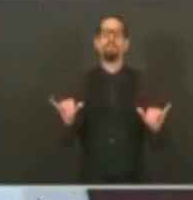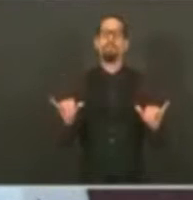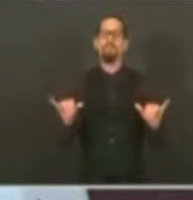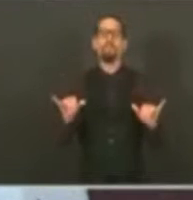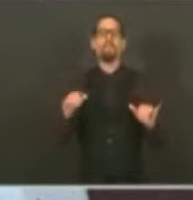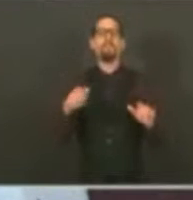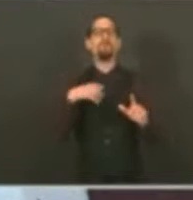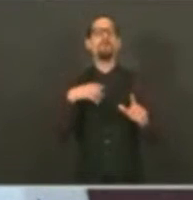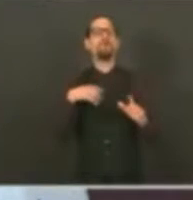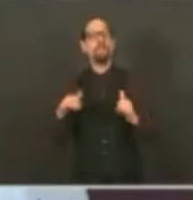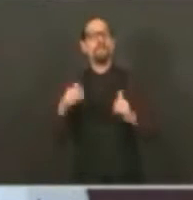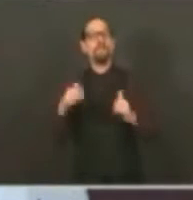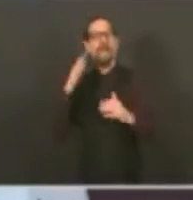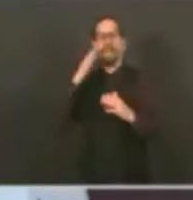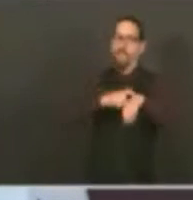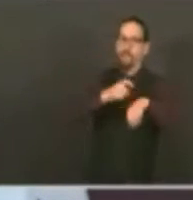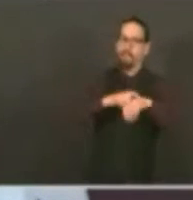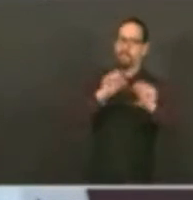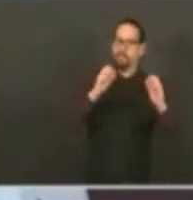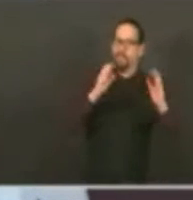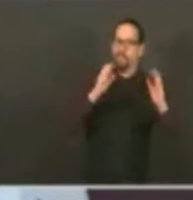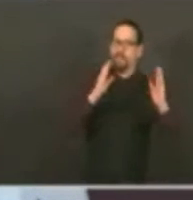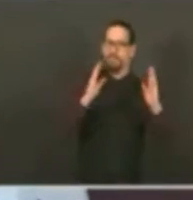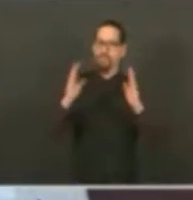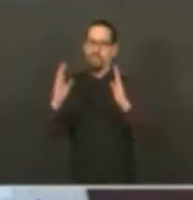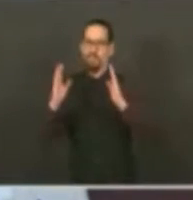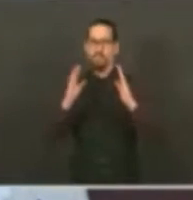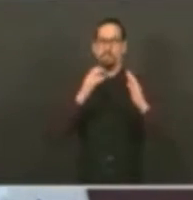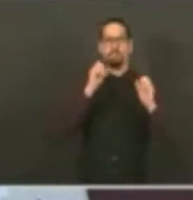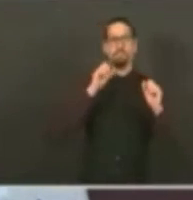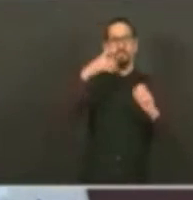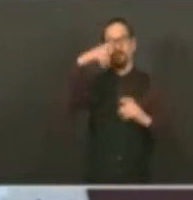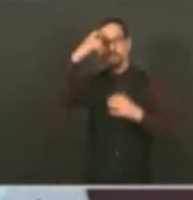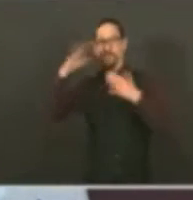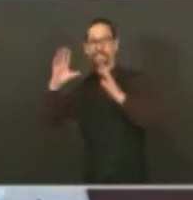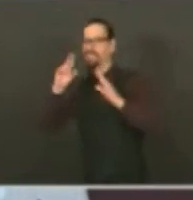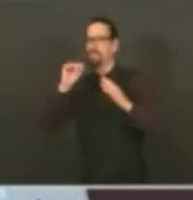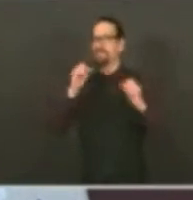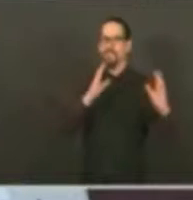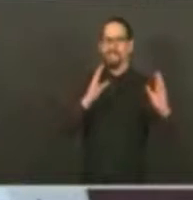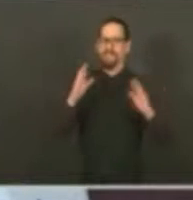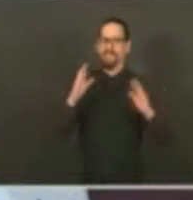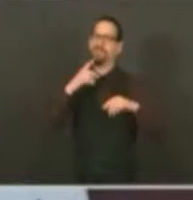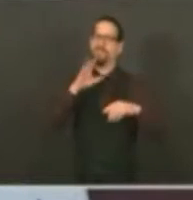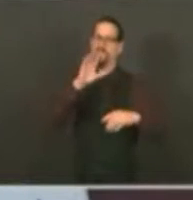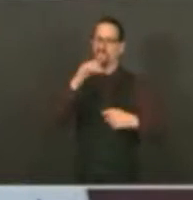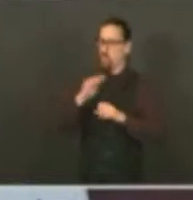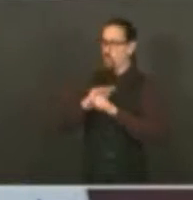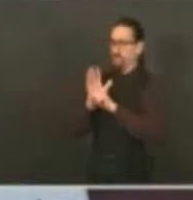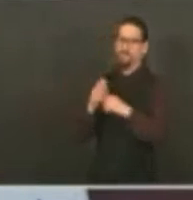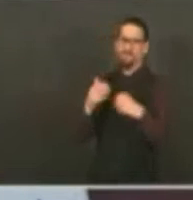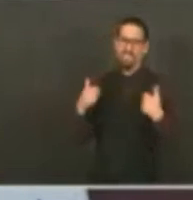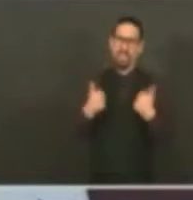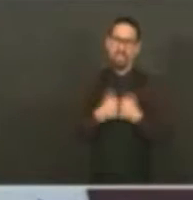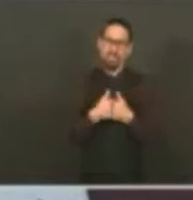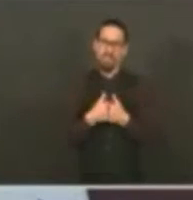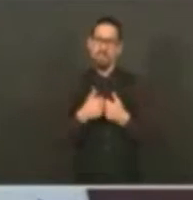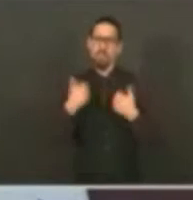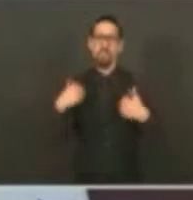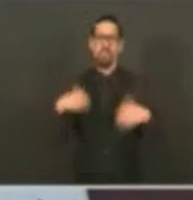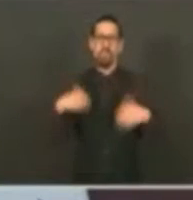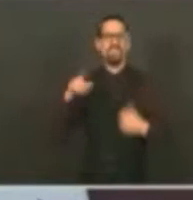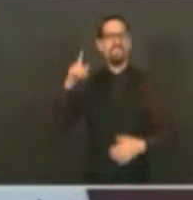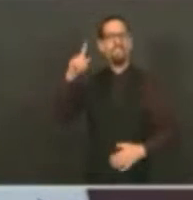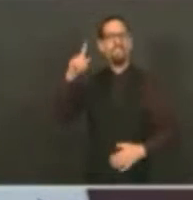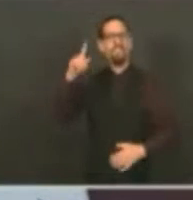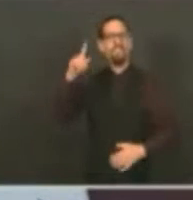this. Certainly, this whole pandemic has been a challenge from multiple standpoints, testing, the governor mentioned, PPE, so many other things,